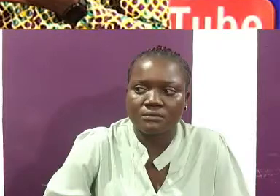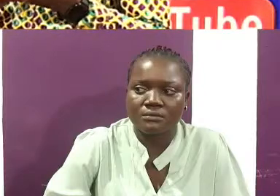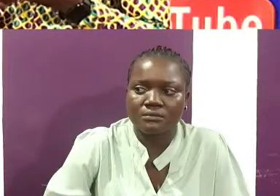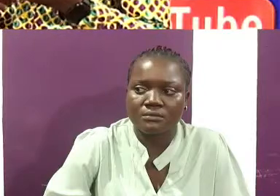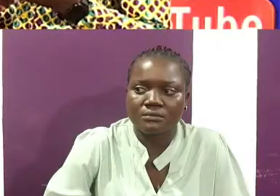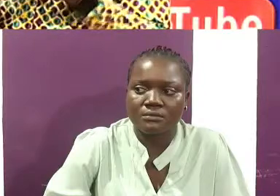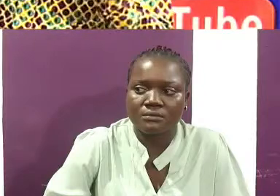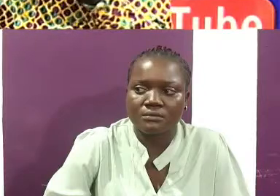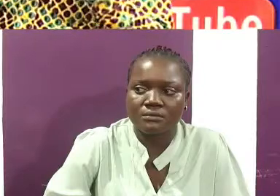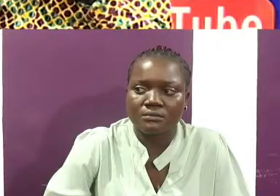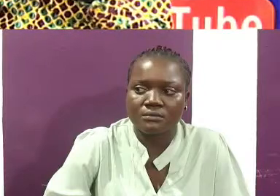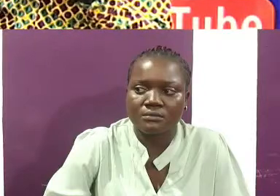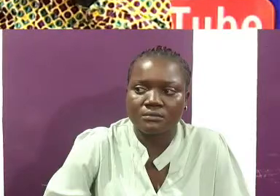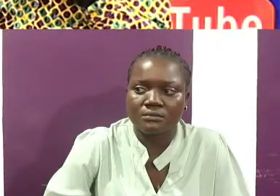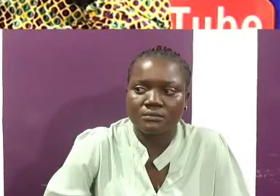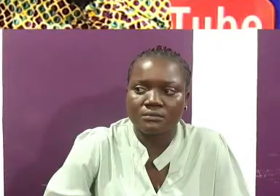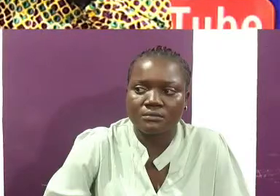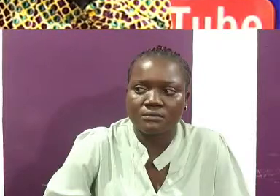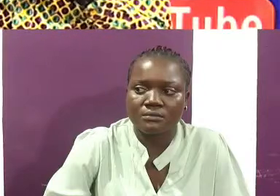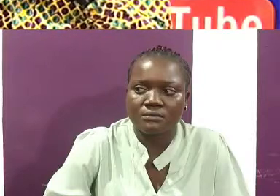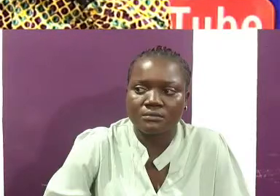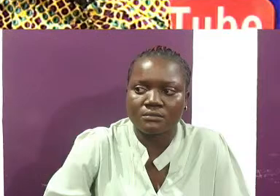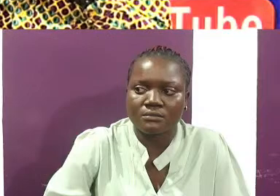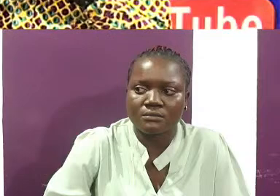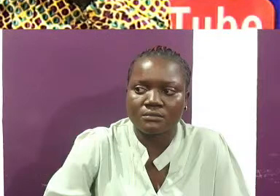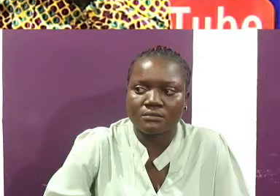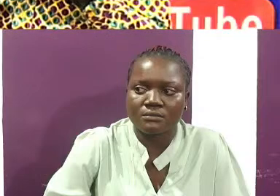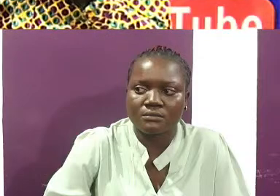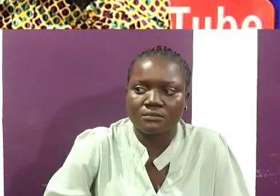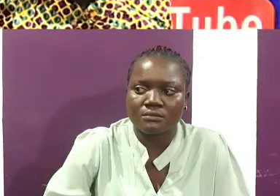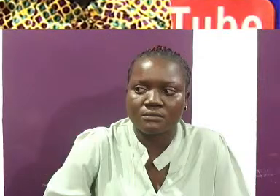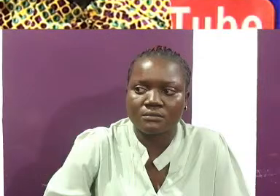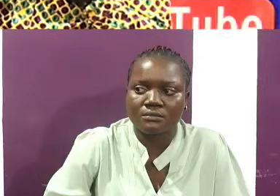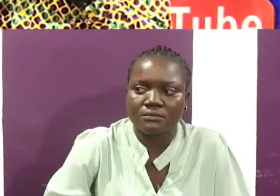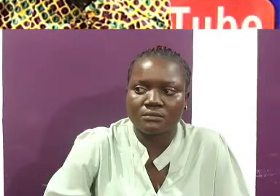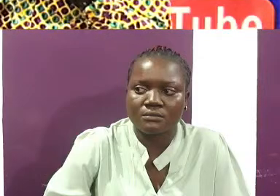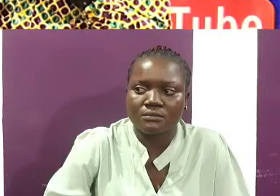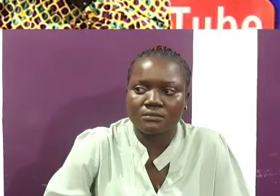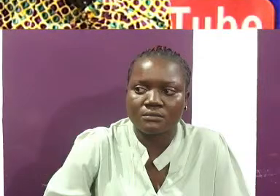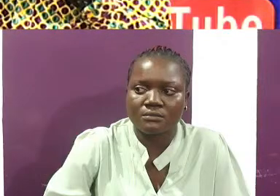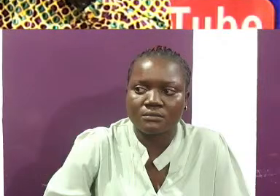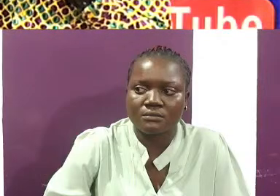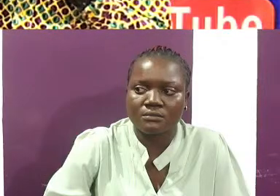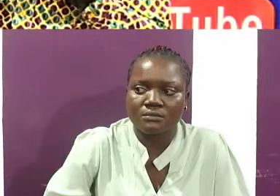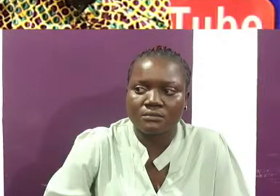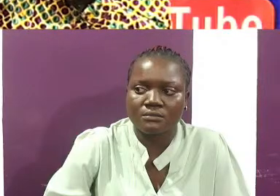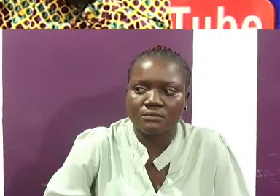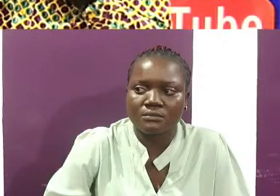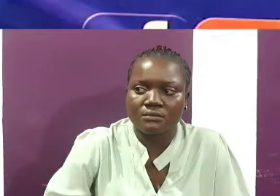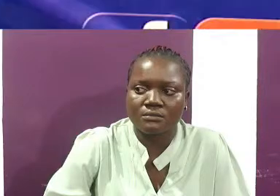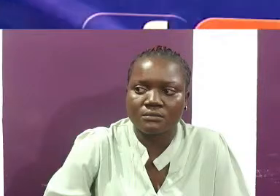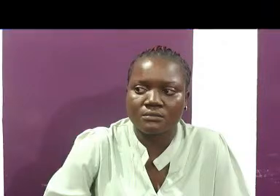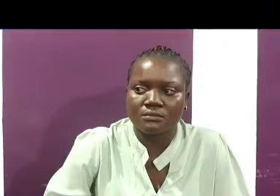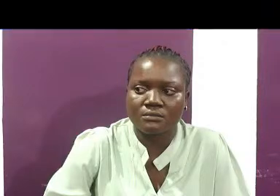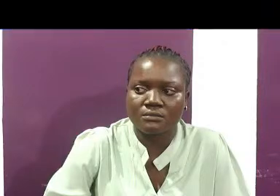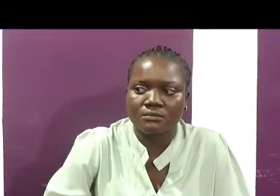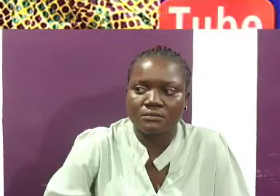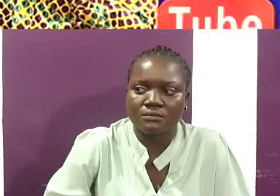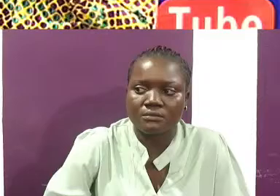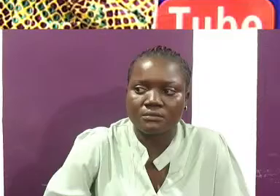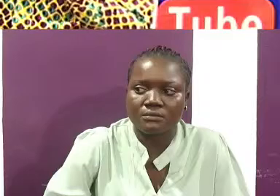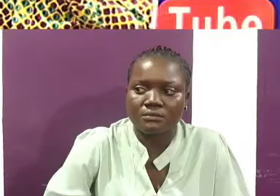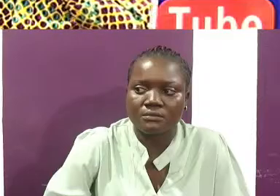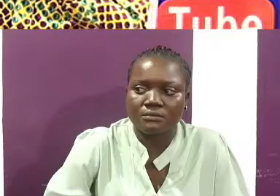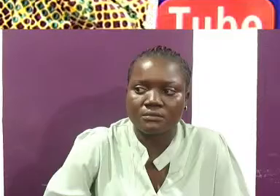fo no ehun asafo woni mo nyam no the second day no ye kasai e fa the glorious church